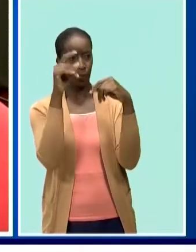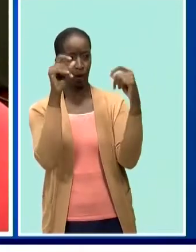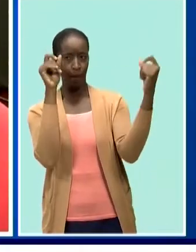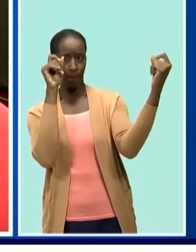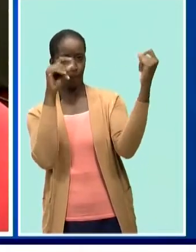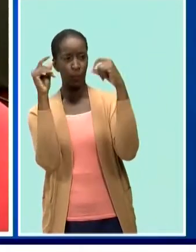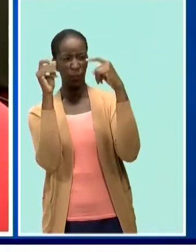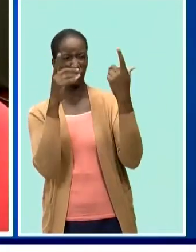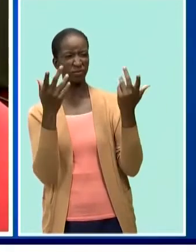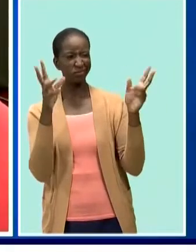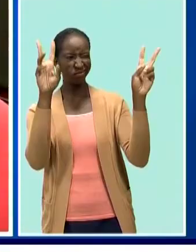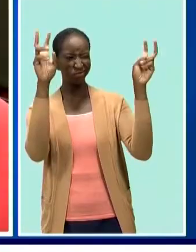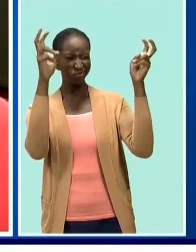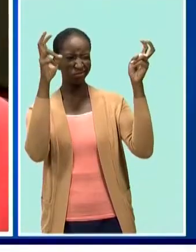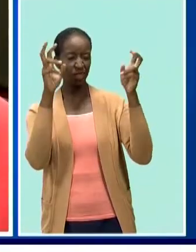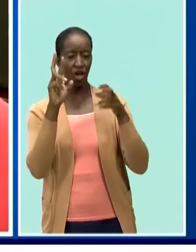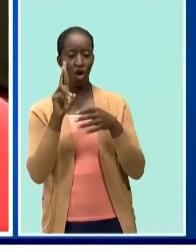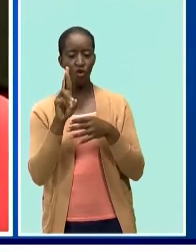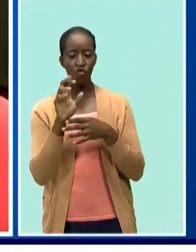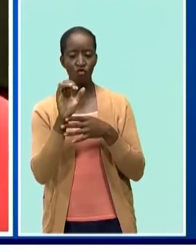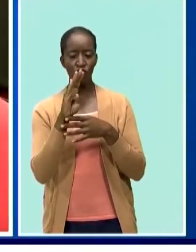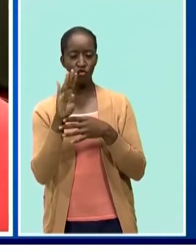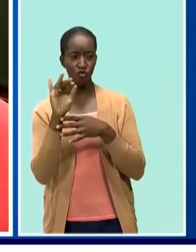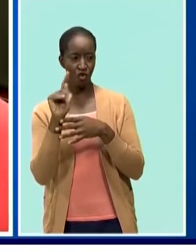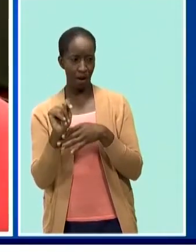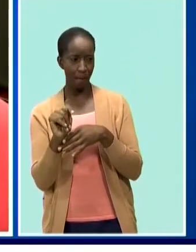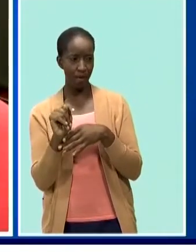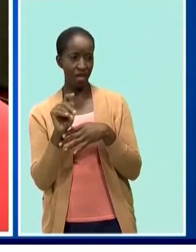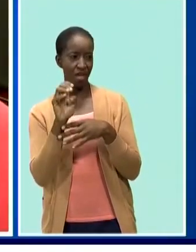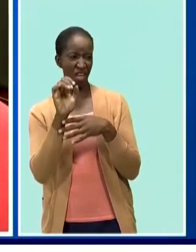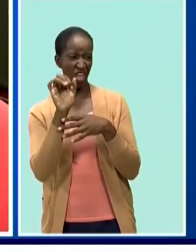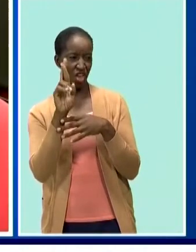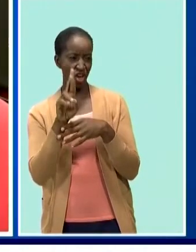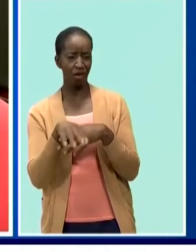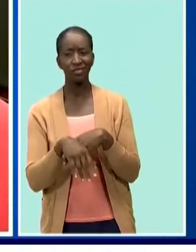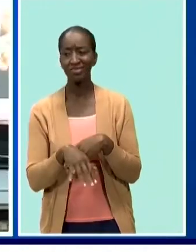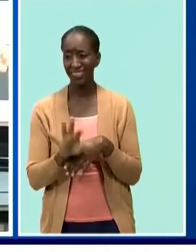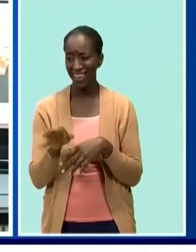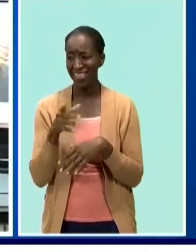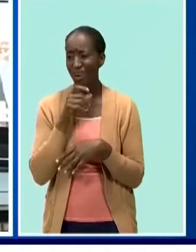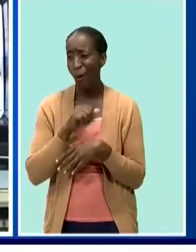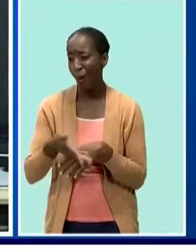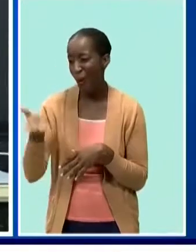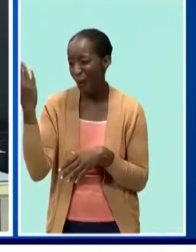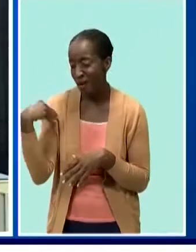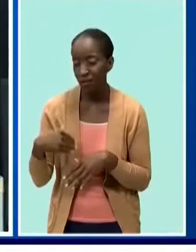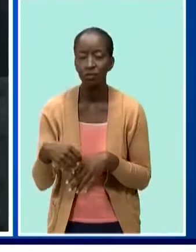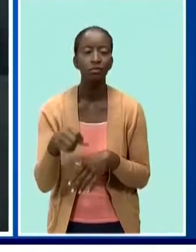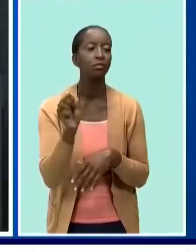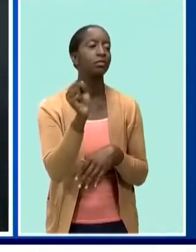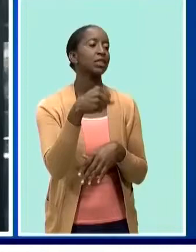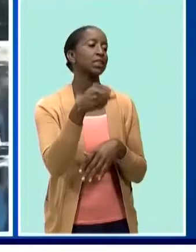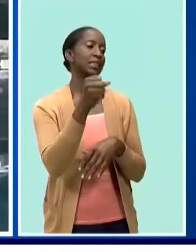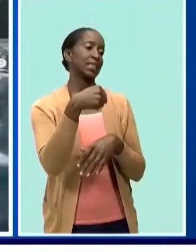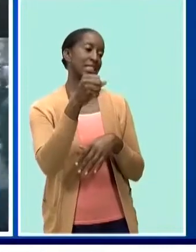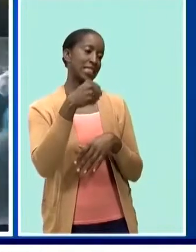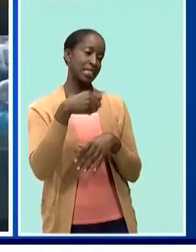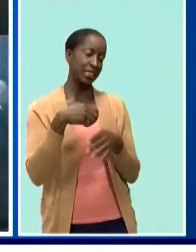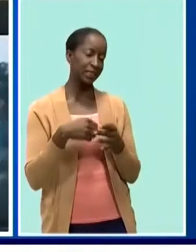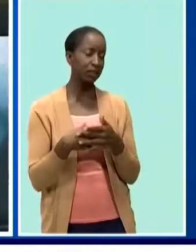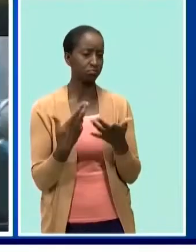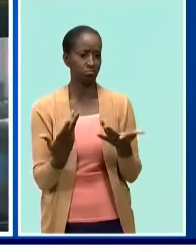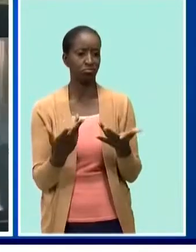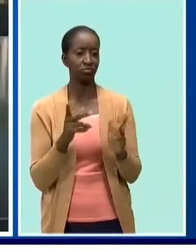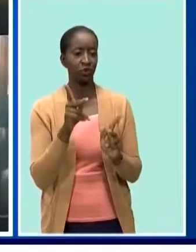be a rabbit ear antenna or an antenna. Really old school. Yeah, really, yes, very much so. So the calls we've been getting,